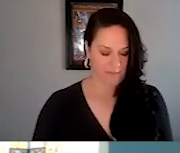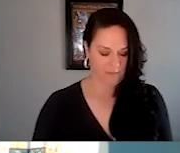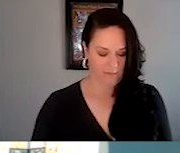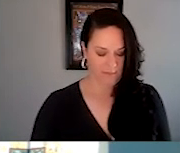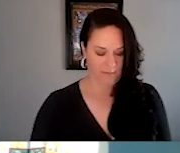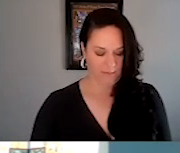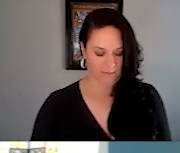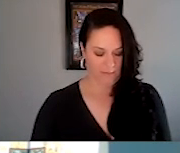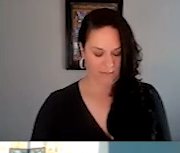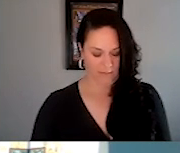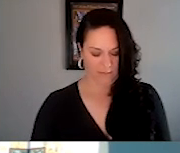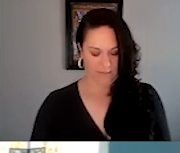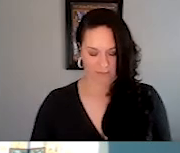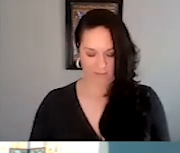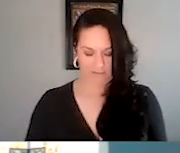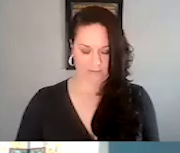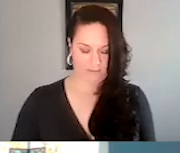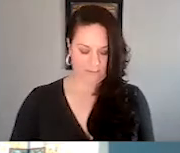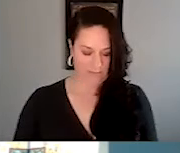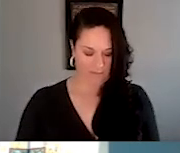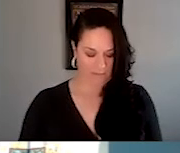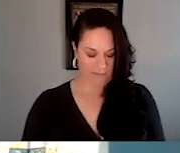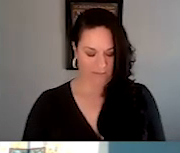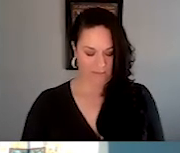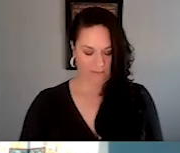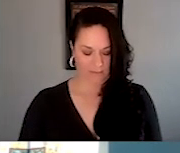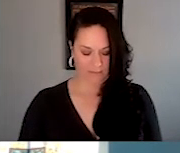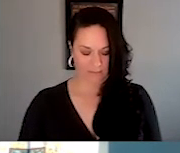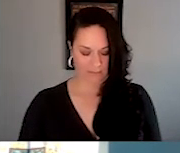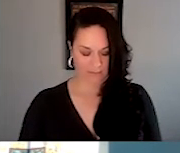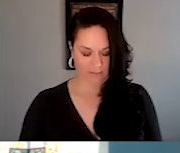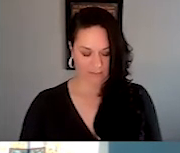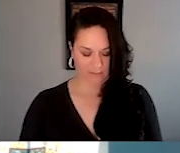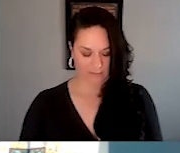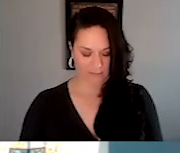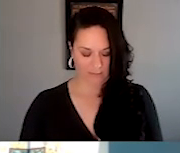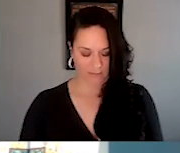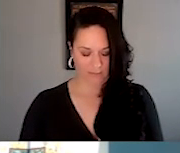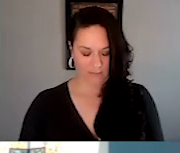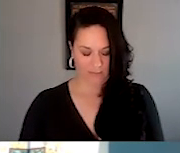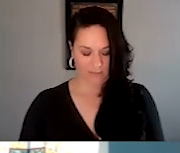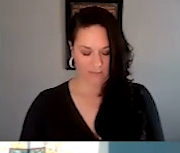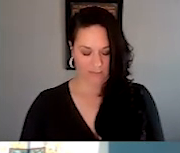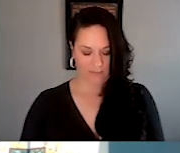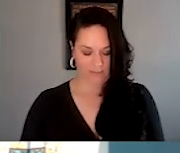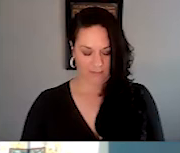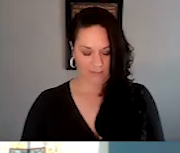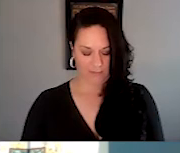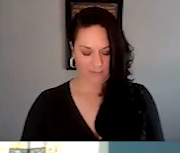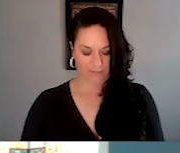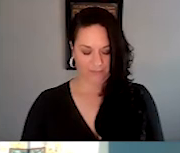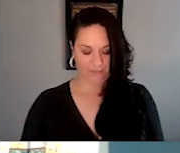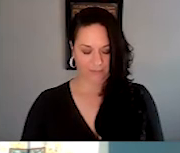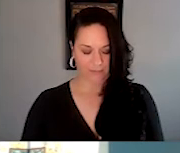information at your fingertips to make the case that there's a problem that needs to be addressed through some sort of a policy change.